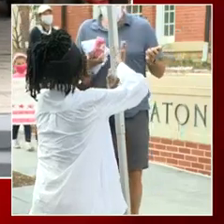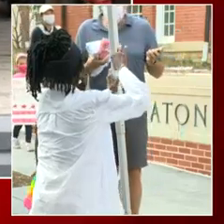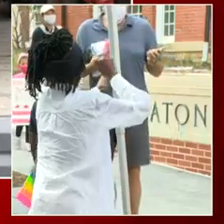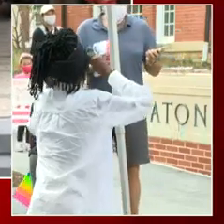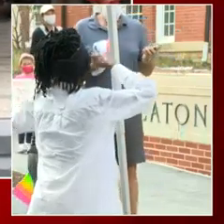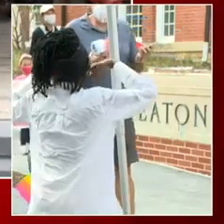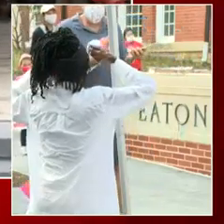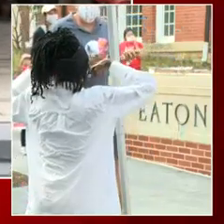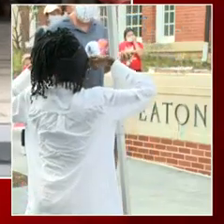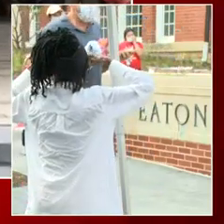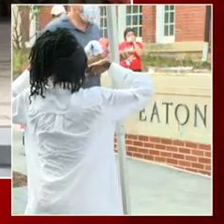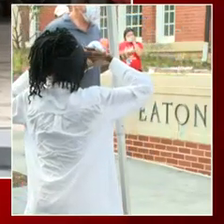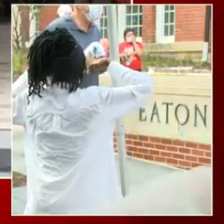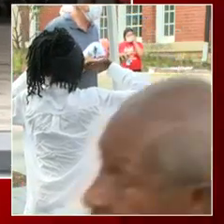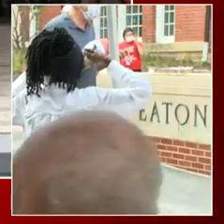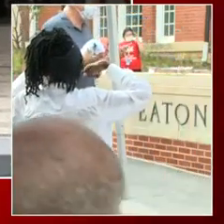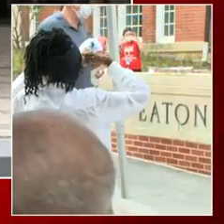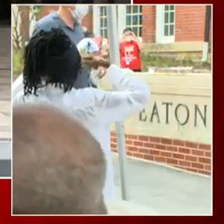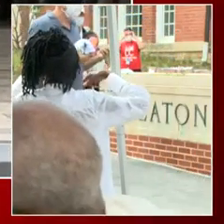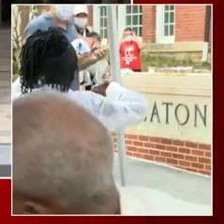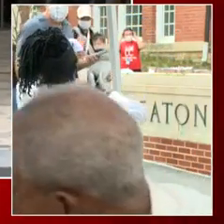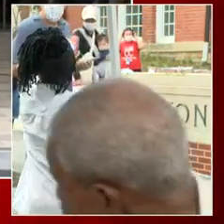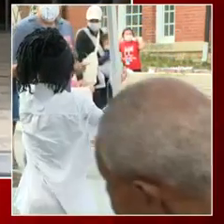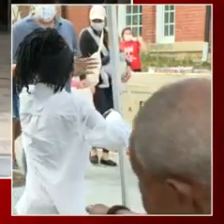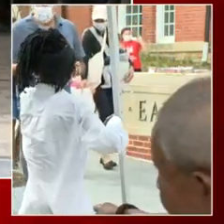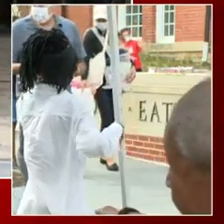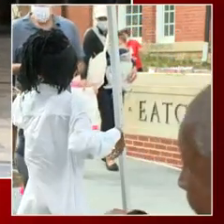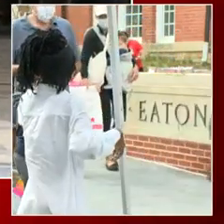John Eaton. Thank you.